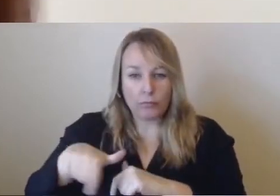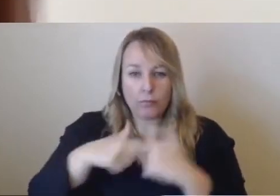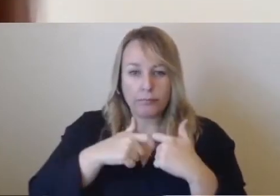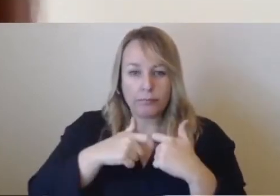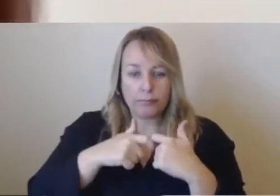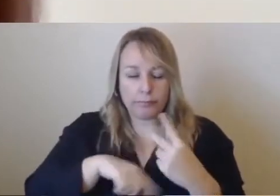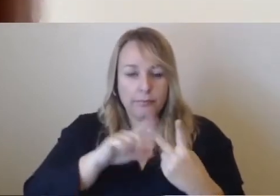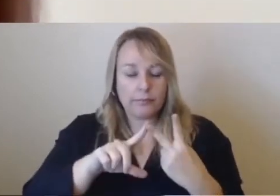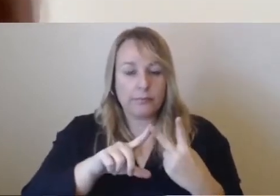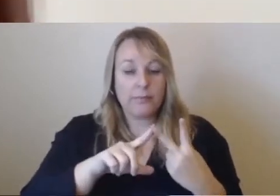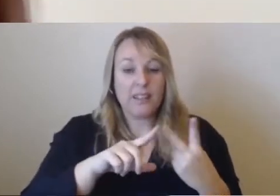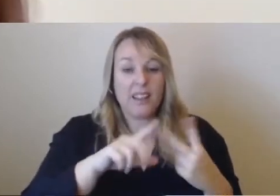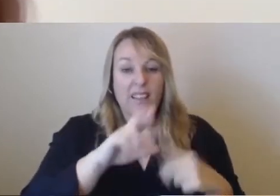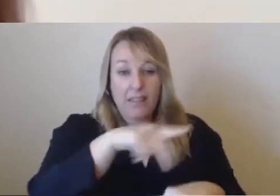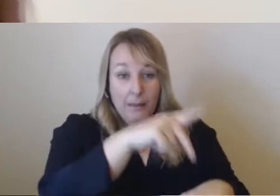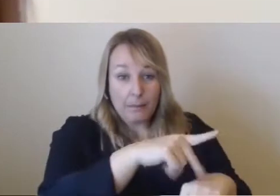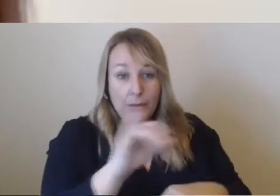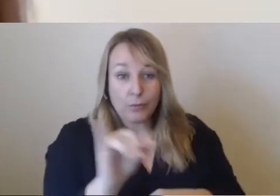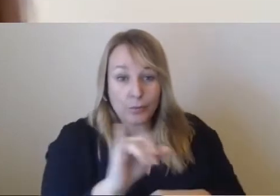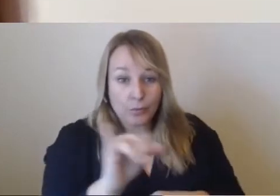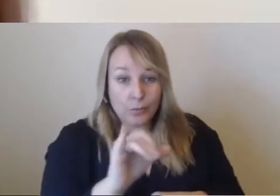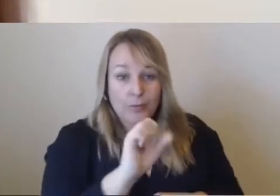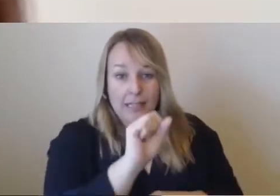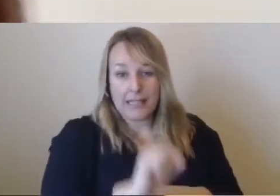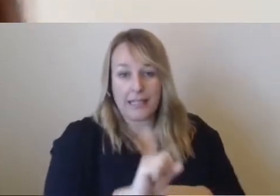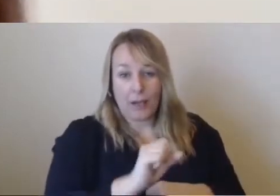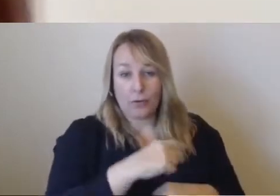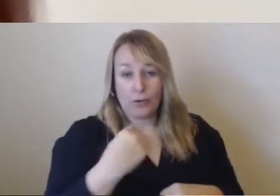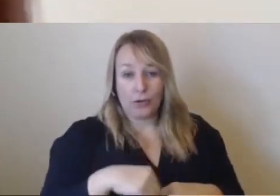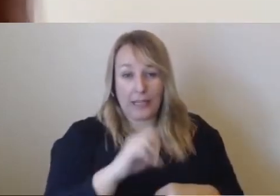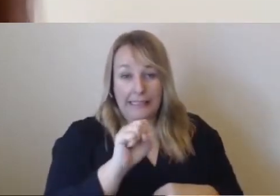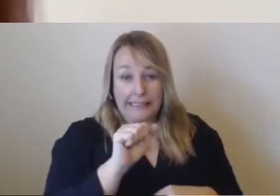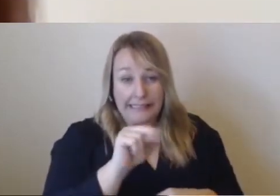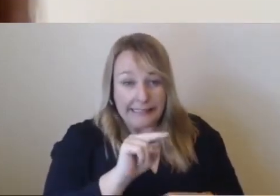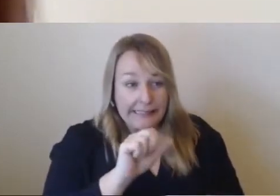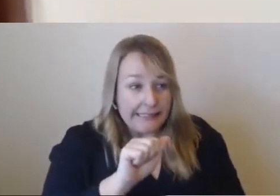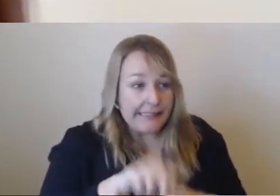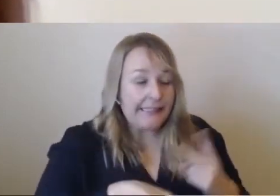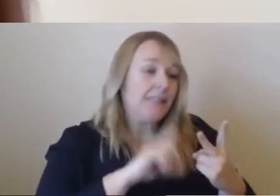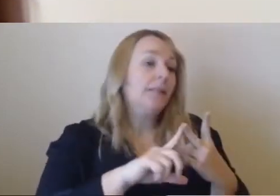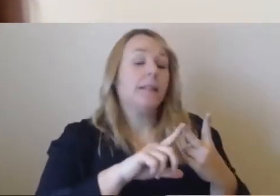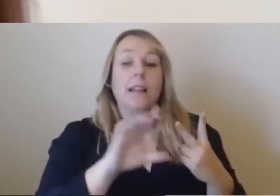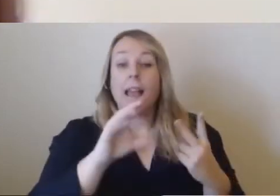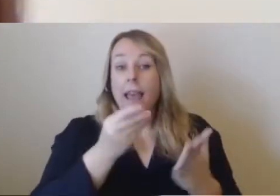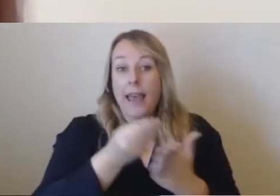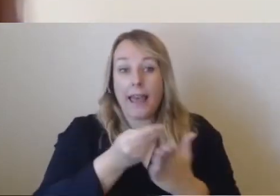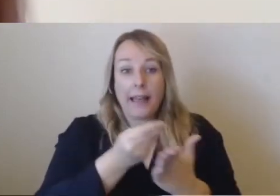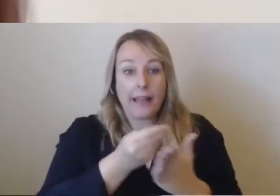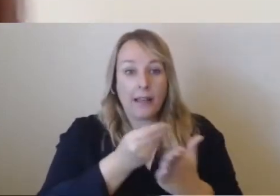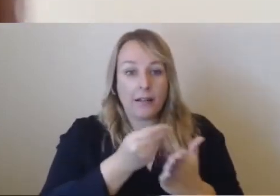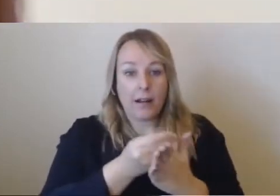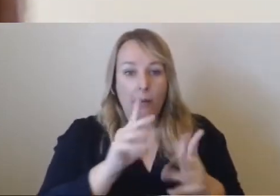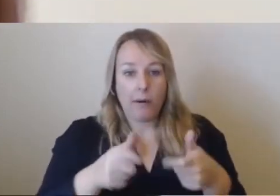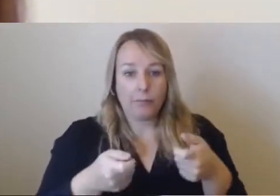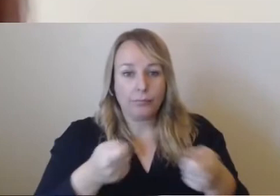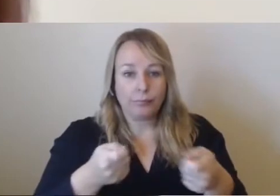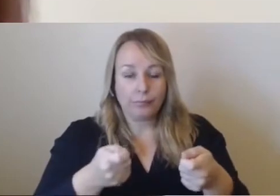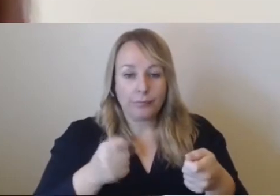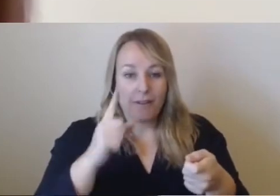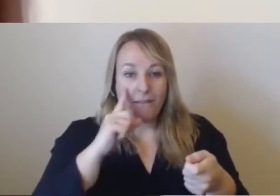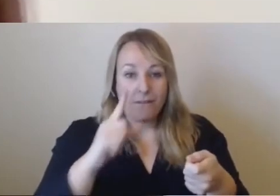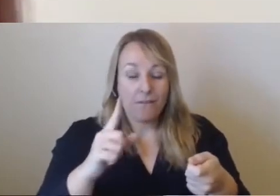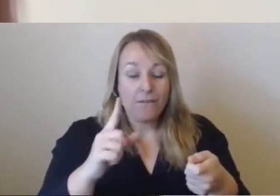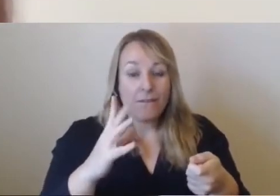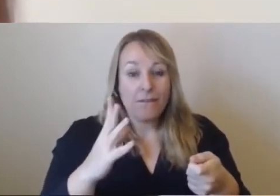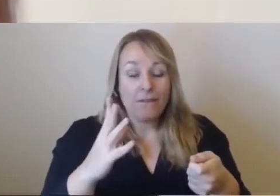to conflicts associated with the South China Sea. You've had economic coercion used towards Korea in response to THAAD, the Terminal